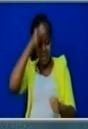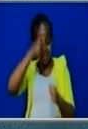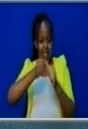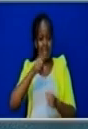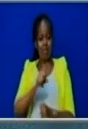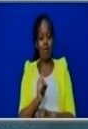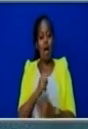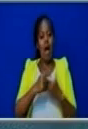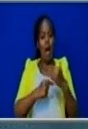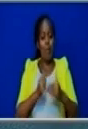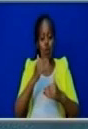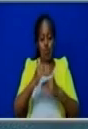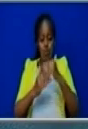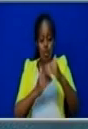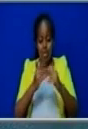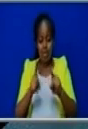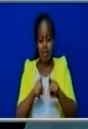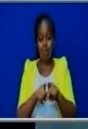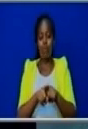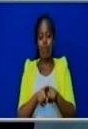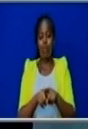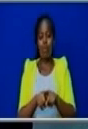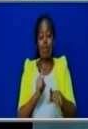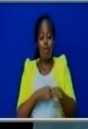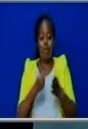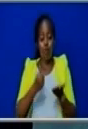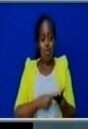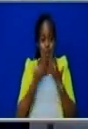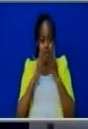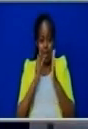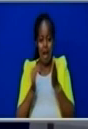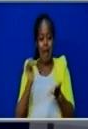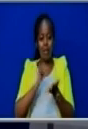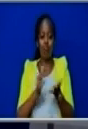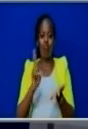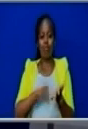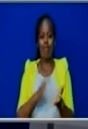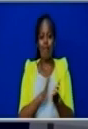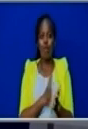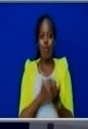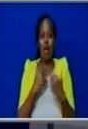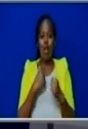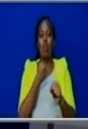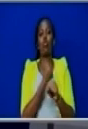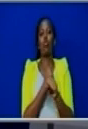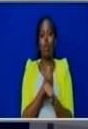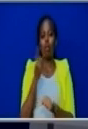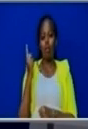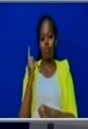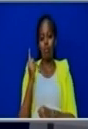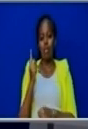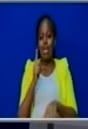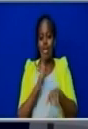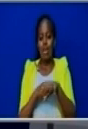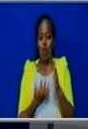herself about those processes as you've mentioned them. Good. Let's go it through very fast. Yes. We have the solid. Mhm. Upon